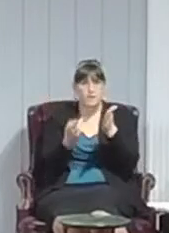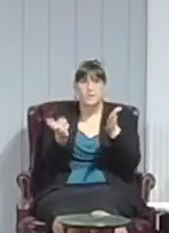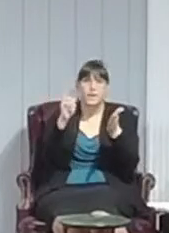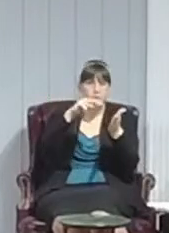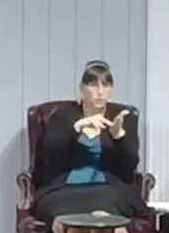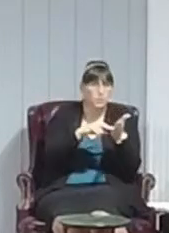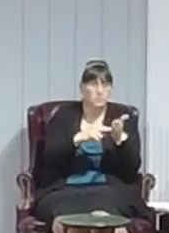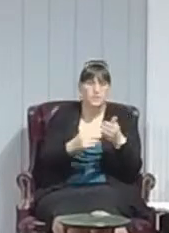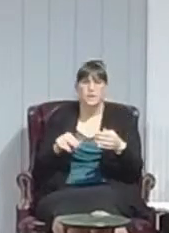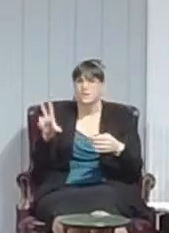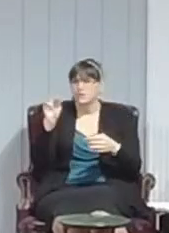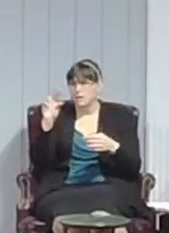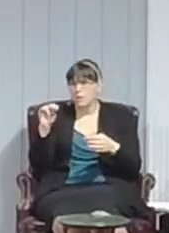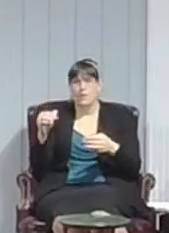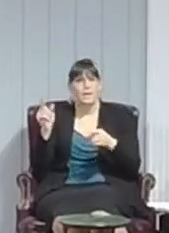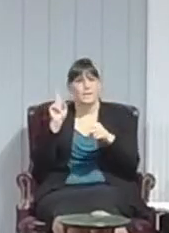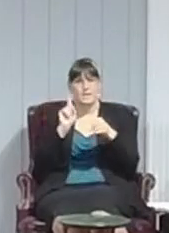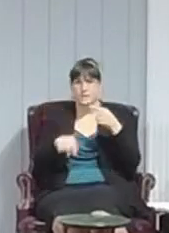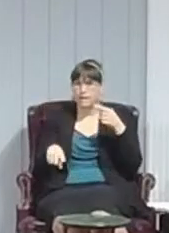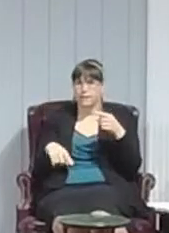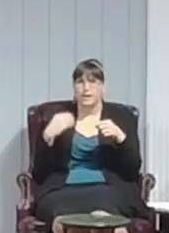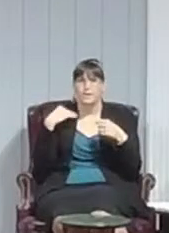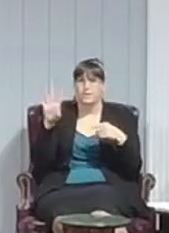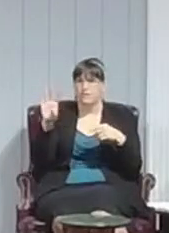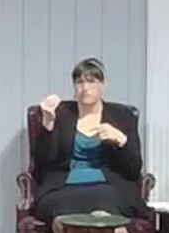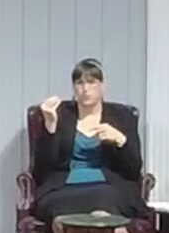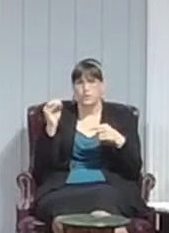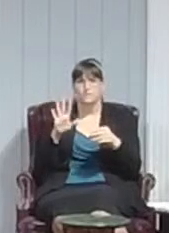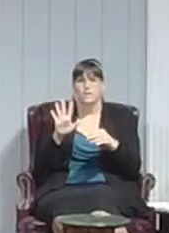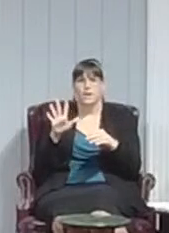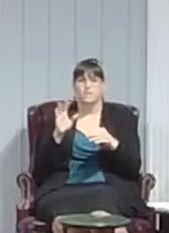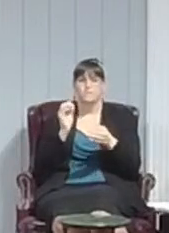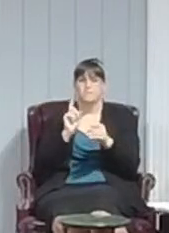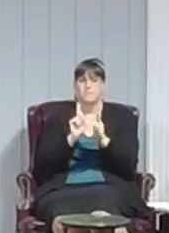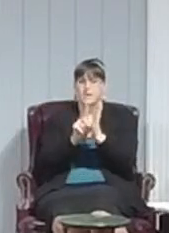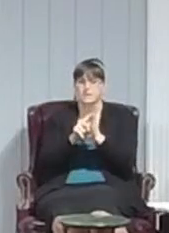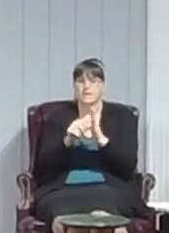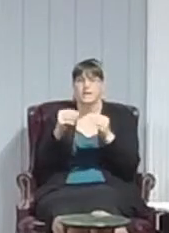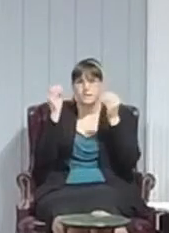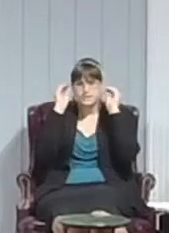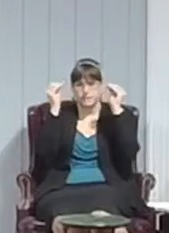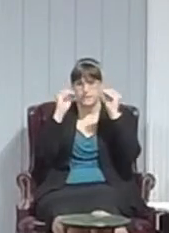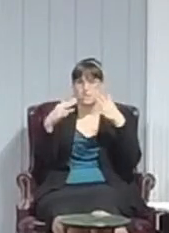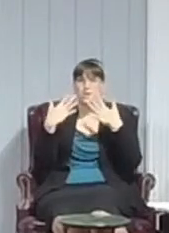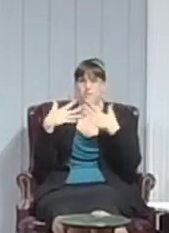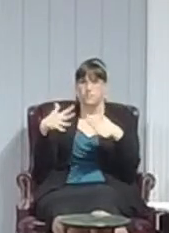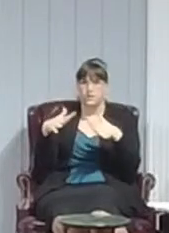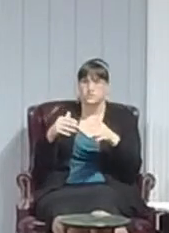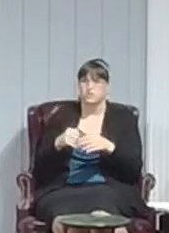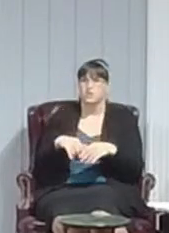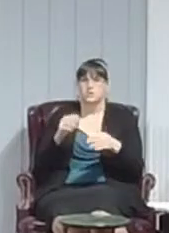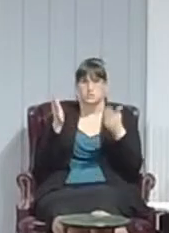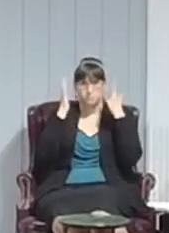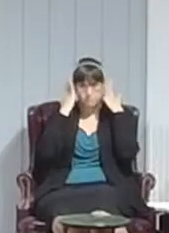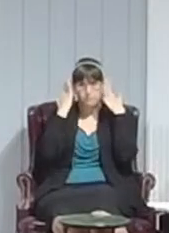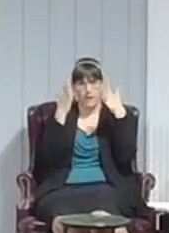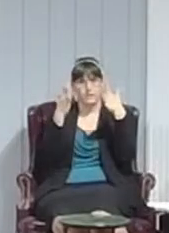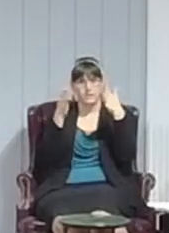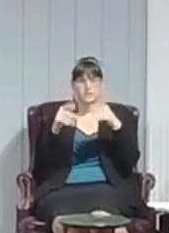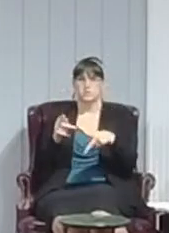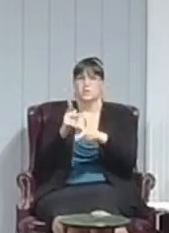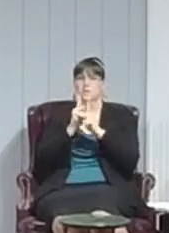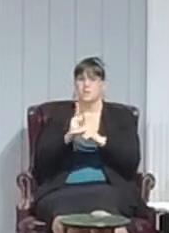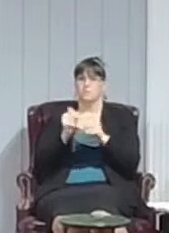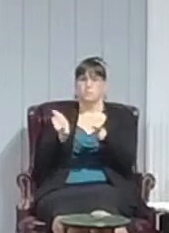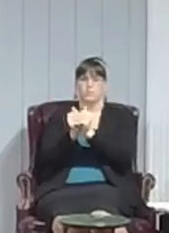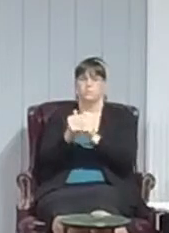repeat that. I only have 45 minutes. If I'm going to teach this lesson, I got to get it done. And just pay attention, keep up with me.